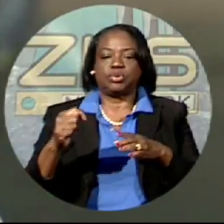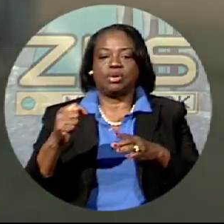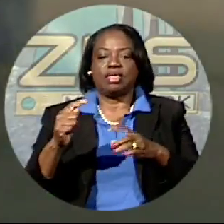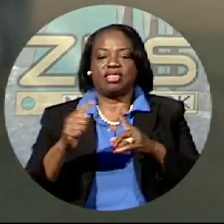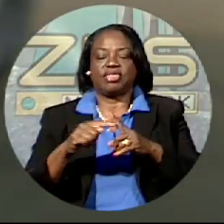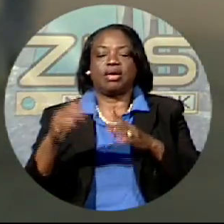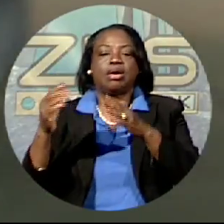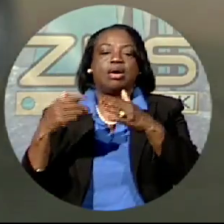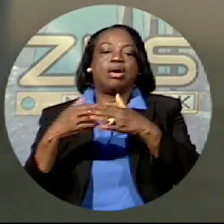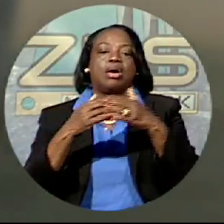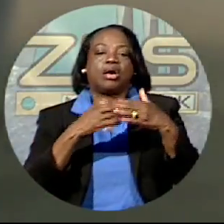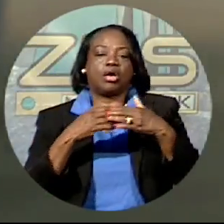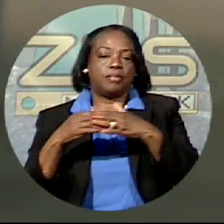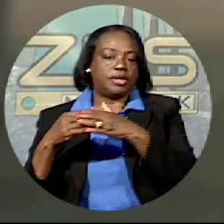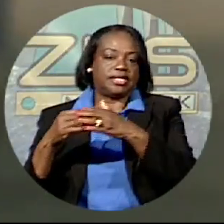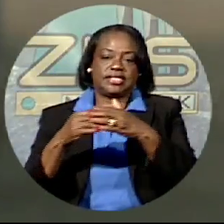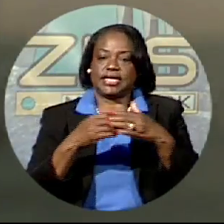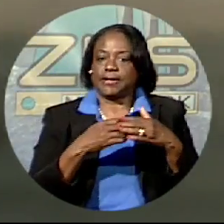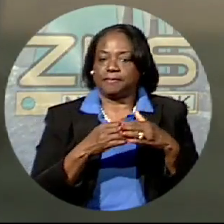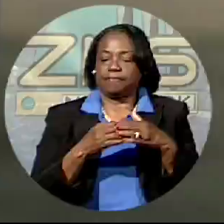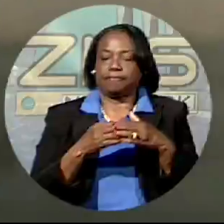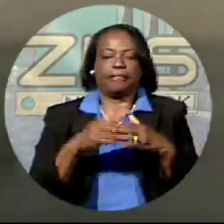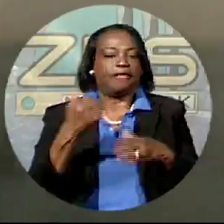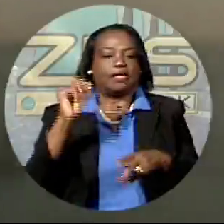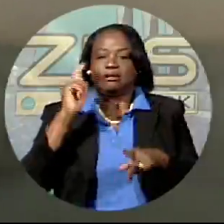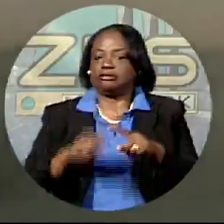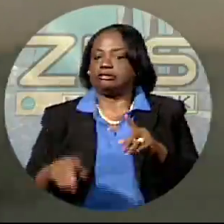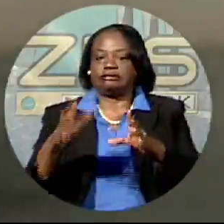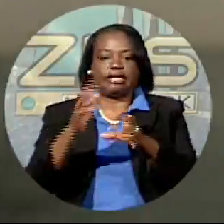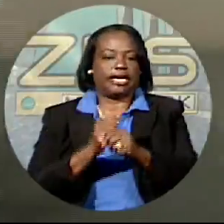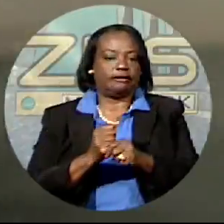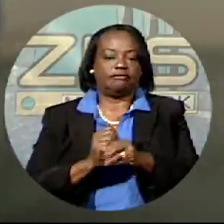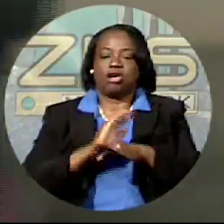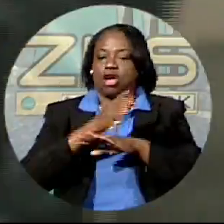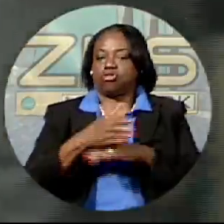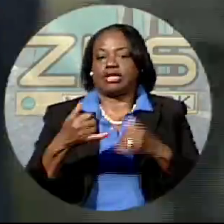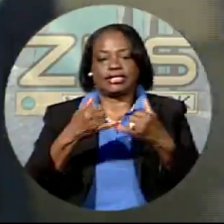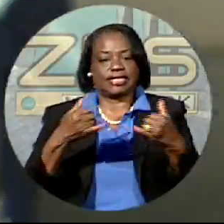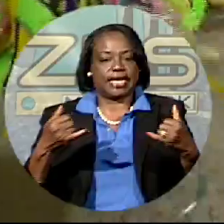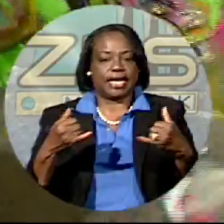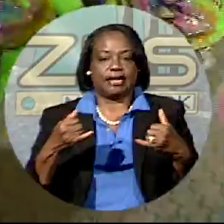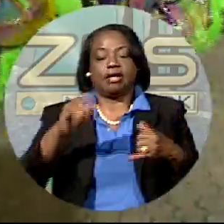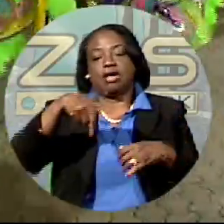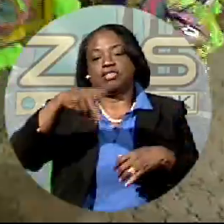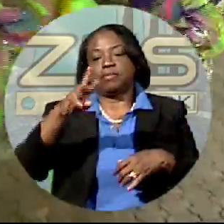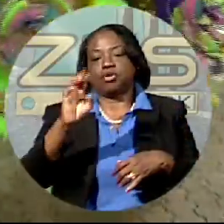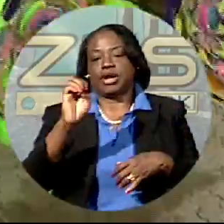earlier they wouldn't be able to get across the line, and Prodigal was a late announcement.